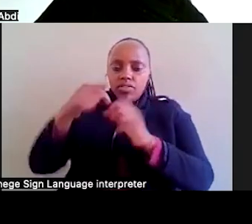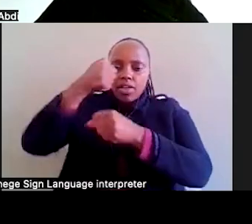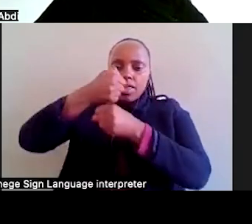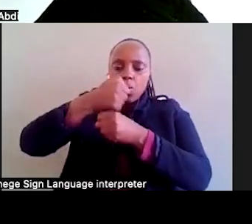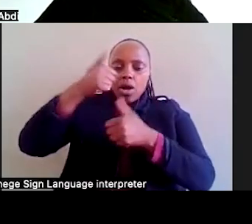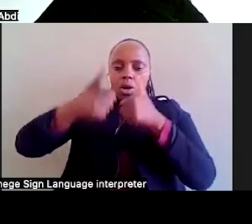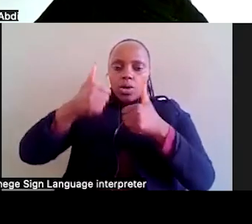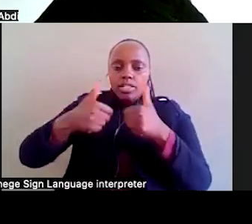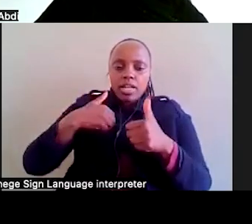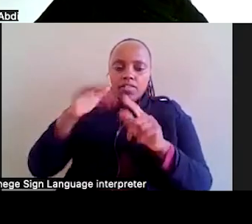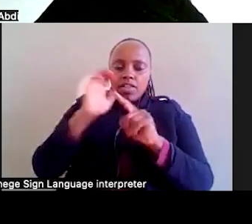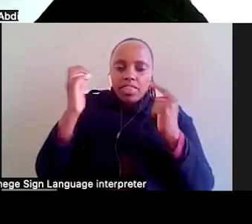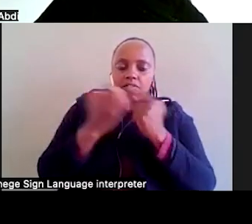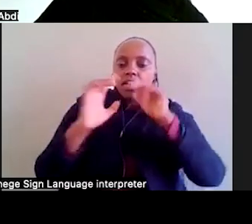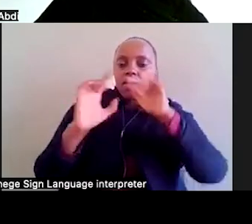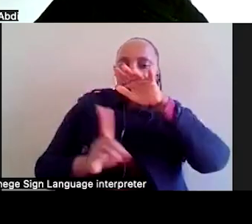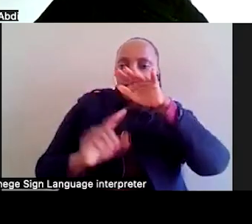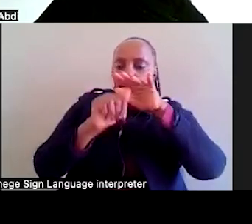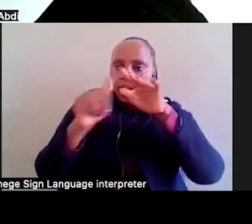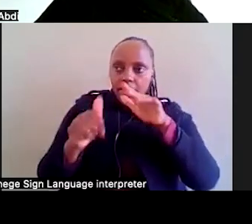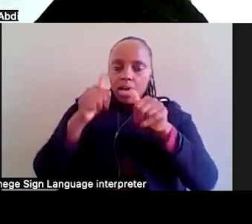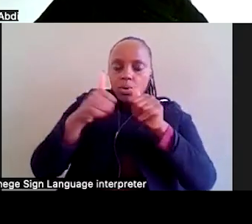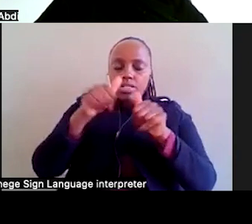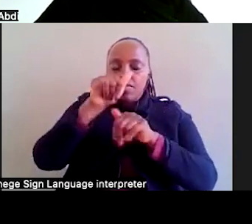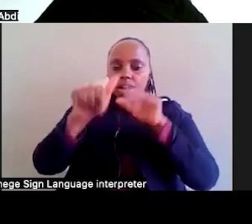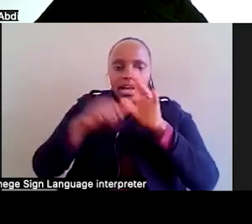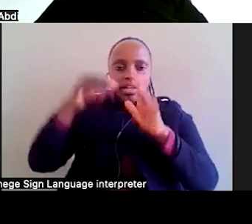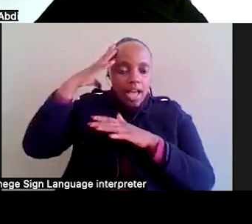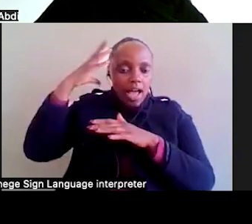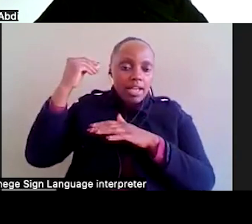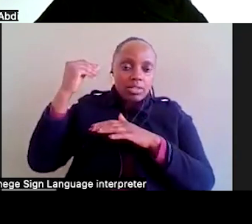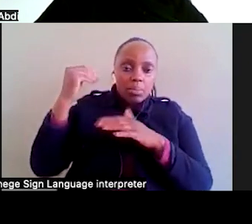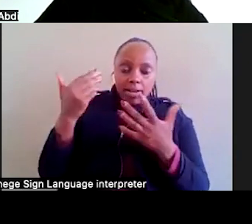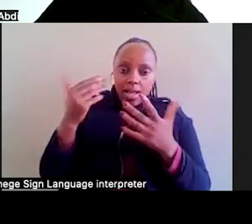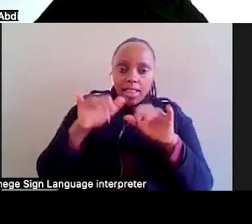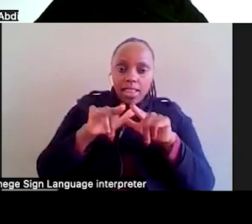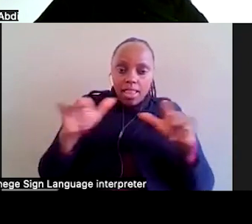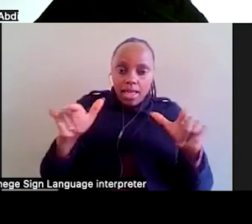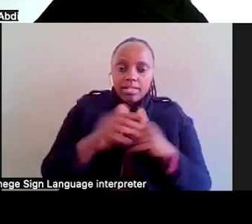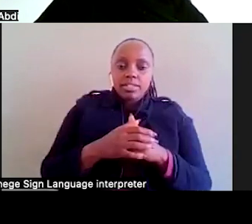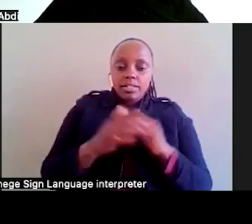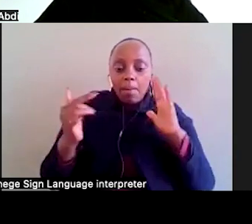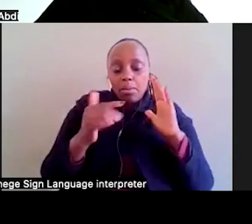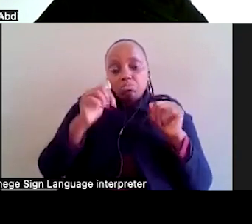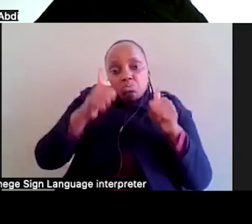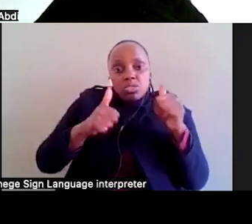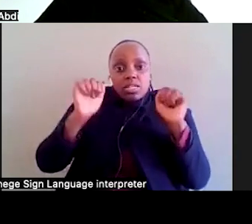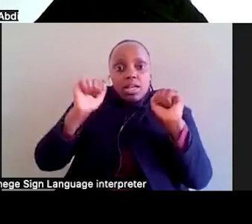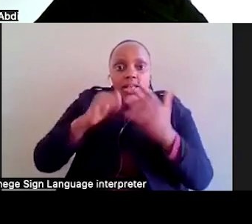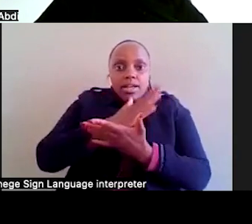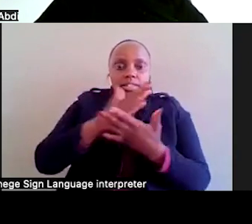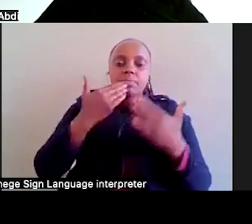by the Parliament, the Ministry, and the other routes of Somaliland into action. That's all I can share. Thank you so